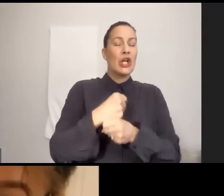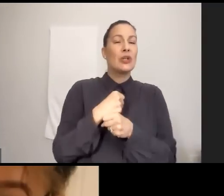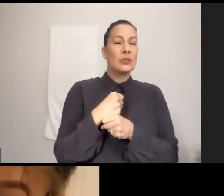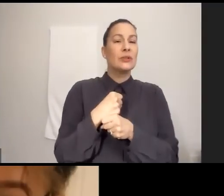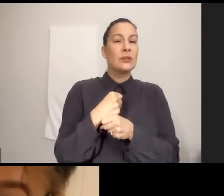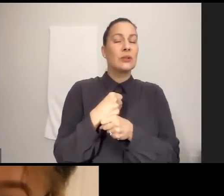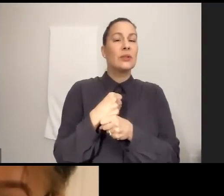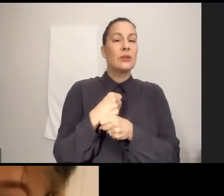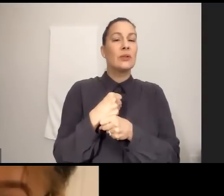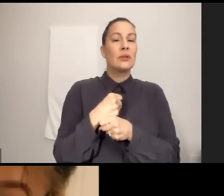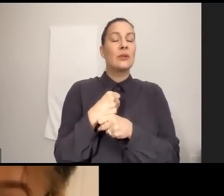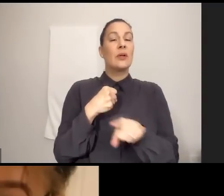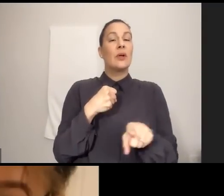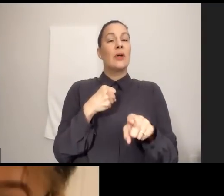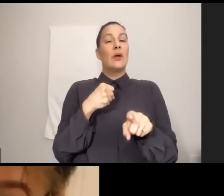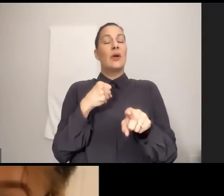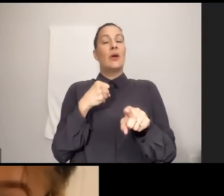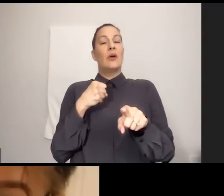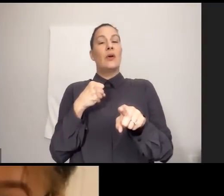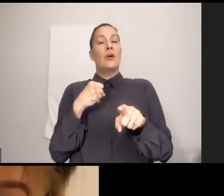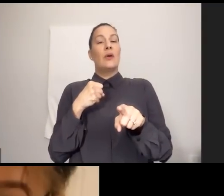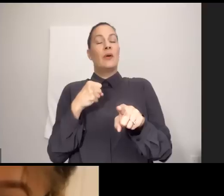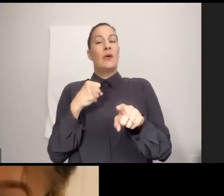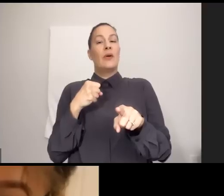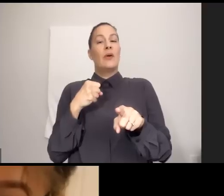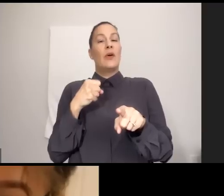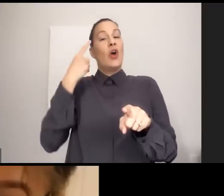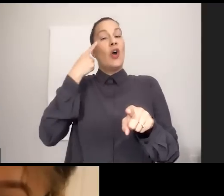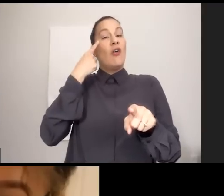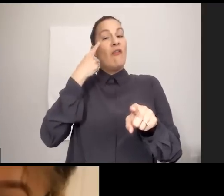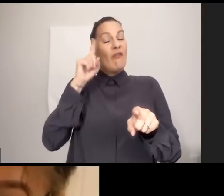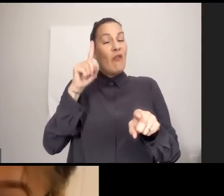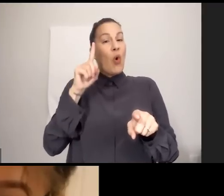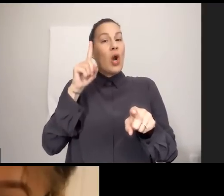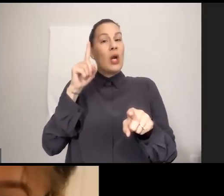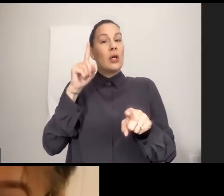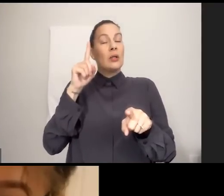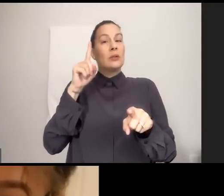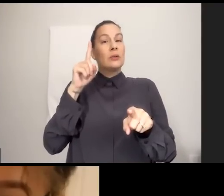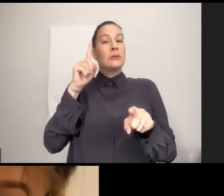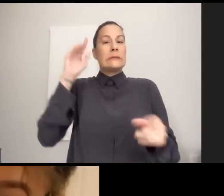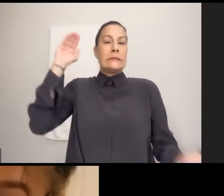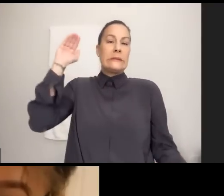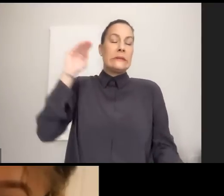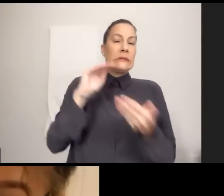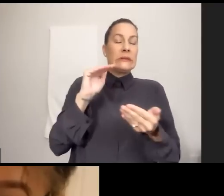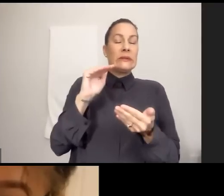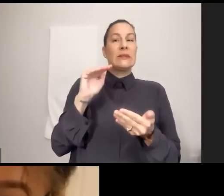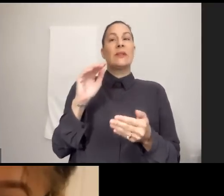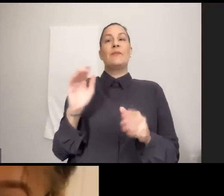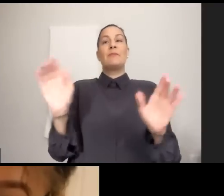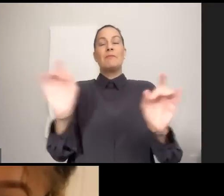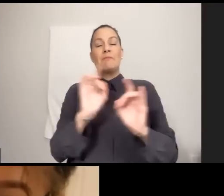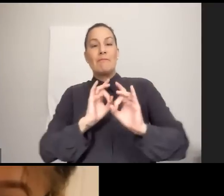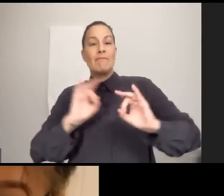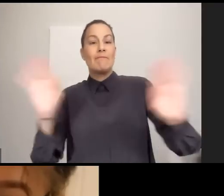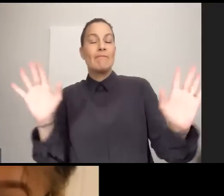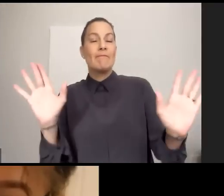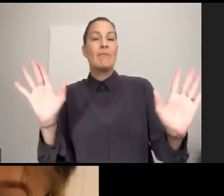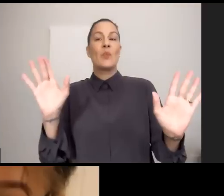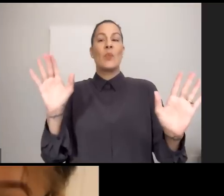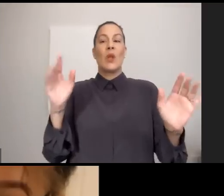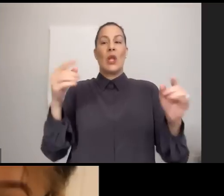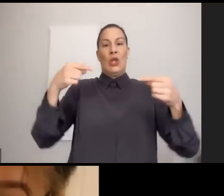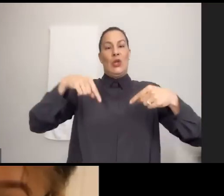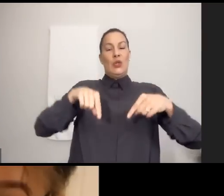Has a radical thought about harm reduction and mutual aid come to you in a time of need? A Black sex worker